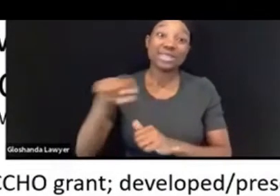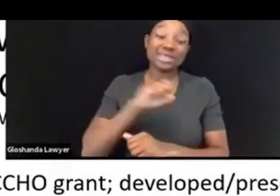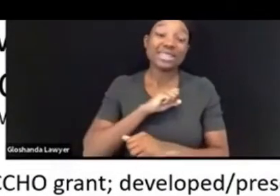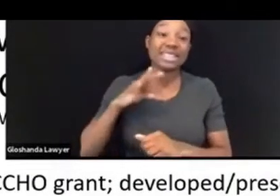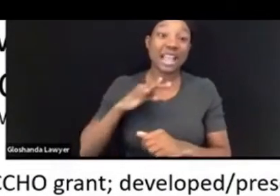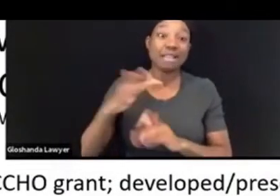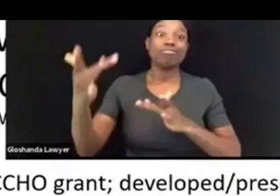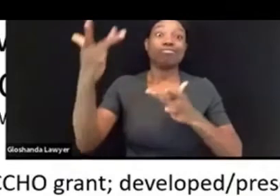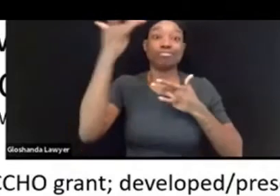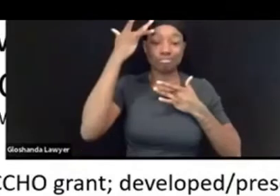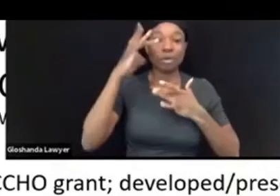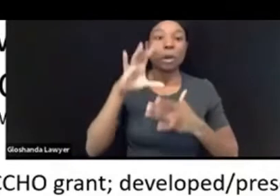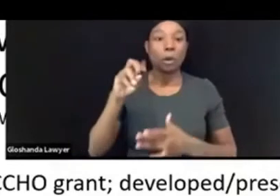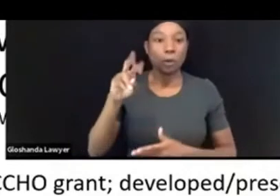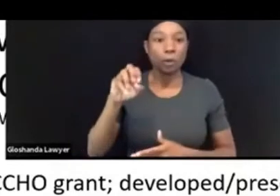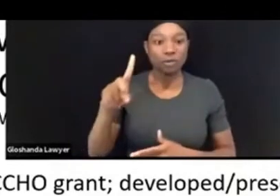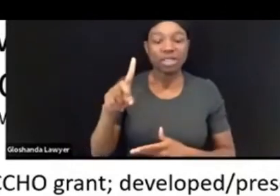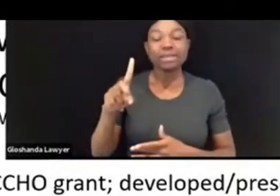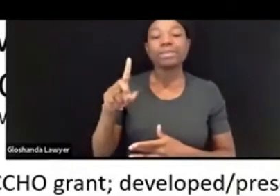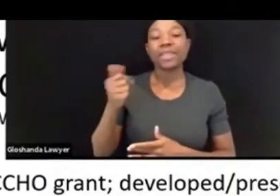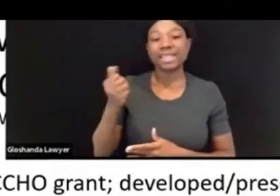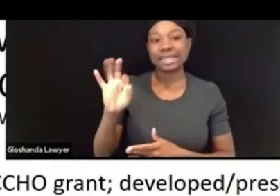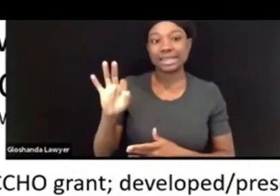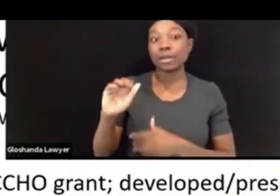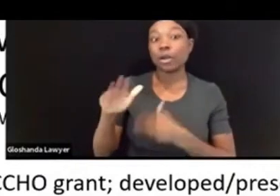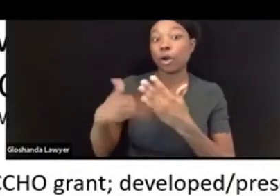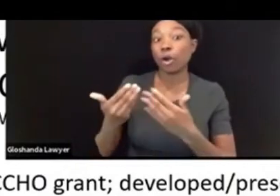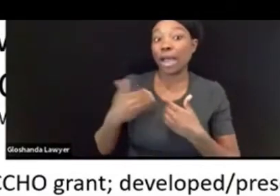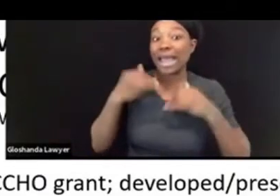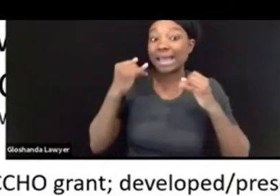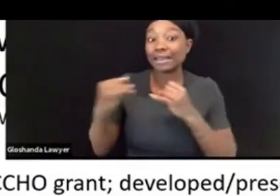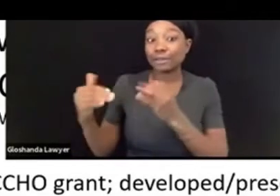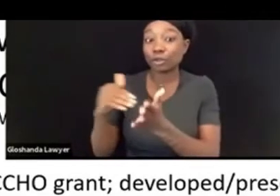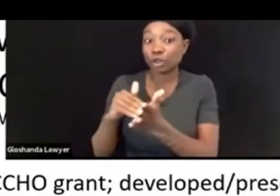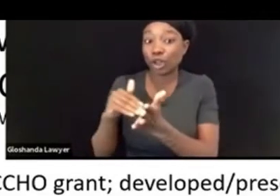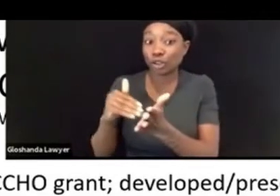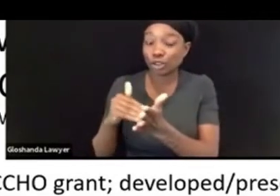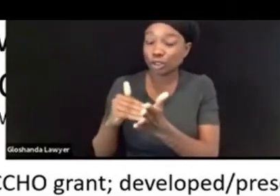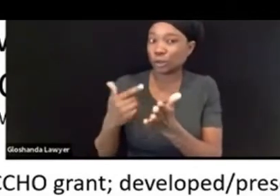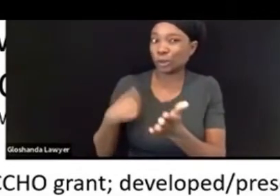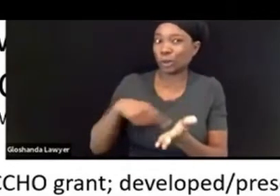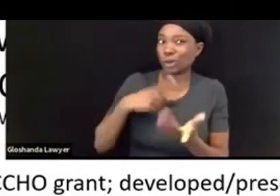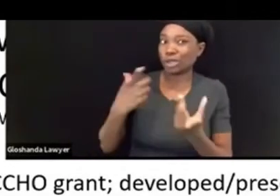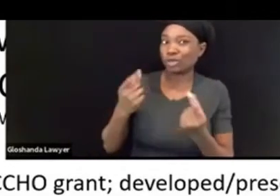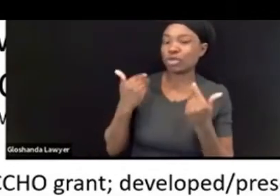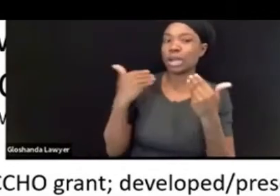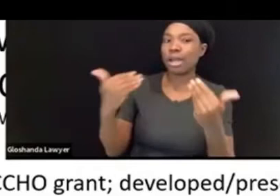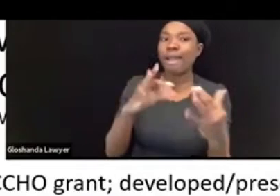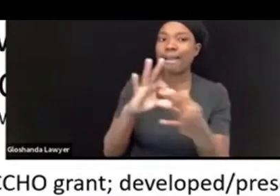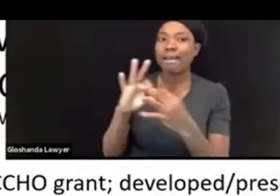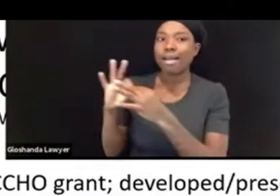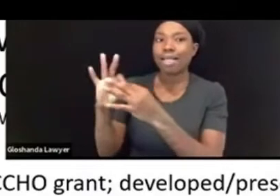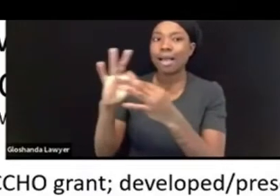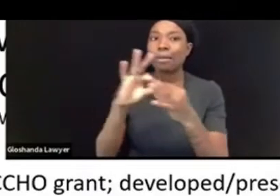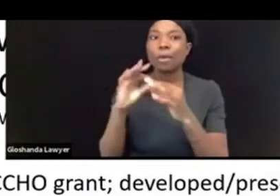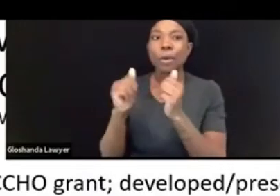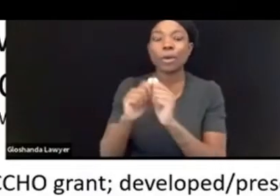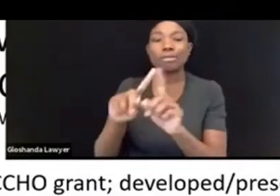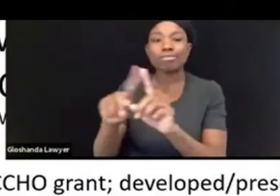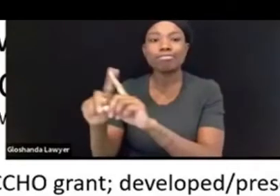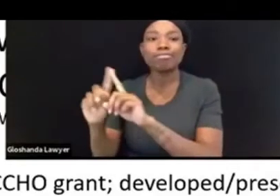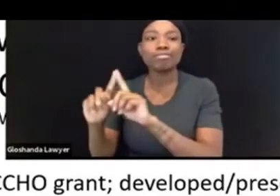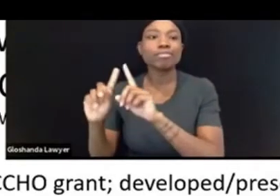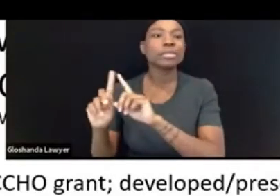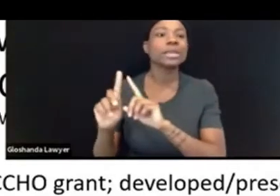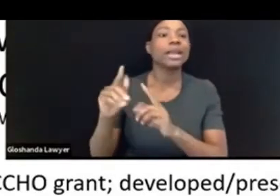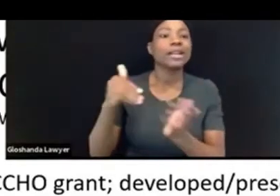region. Through a collaboration with several area geriatric physicians that had patients in many of these facilities, our health